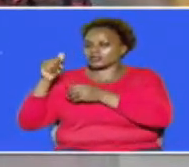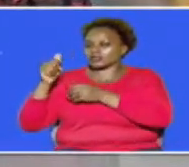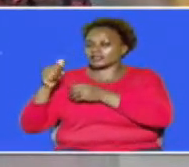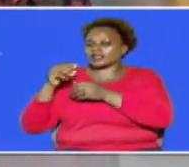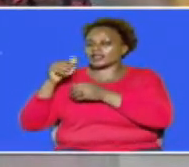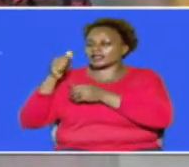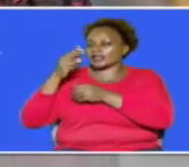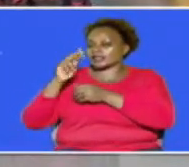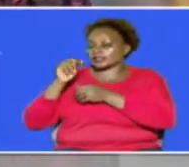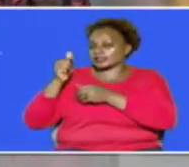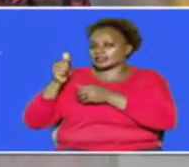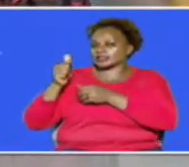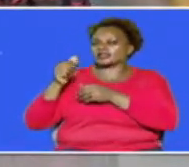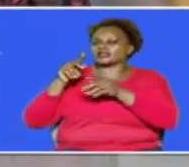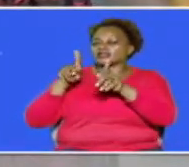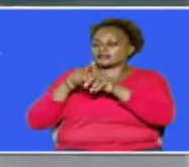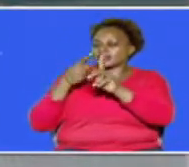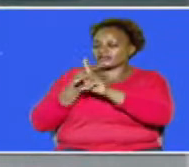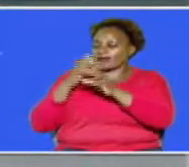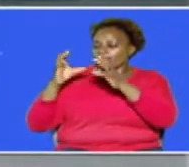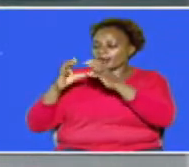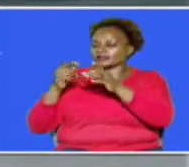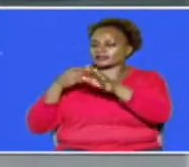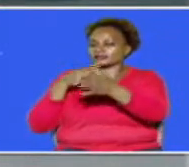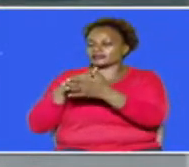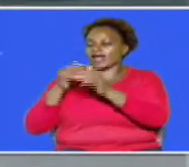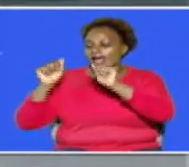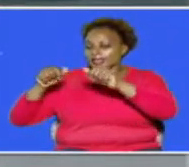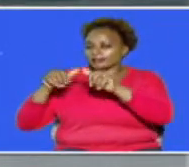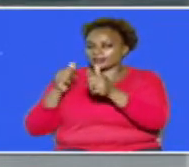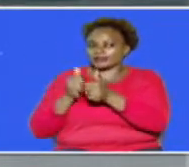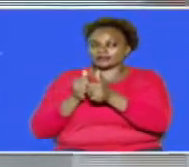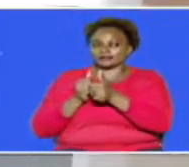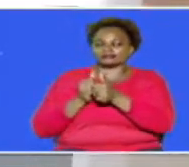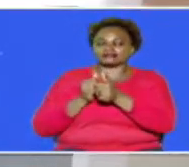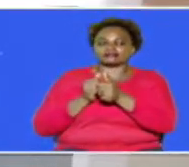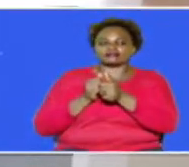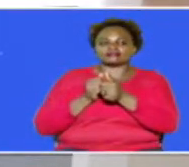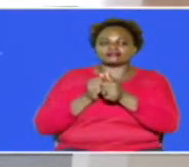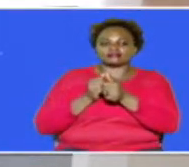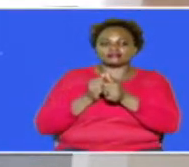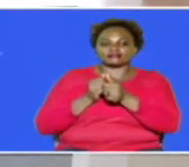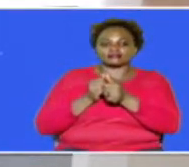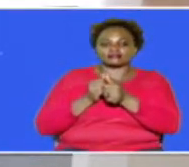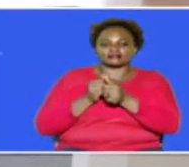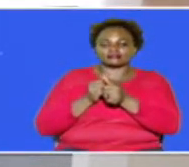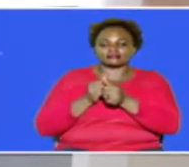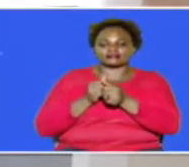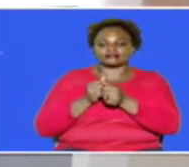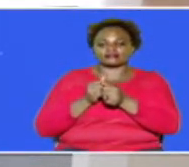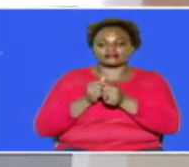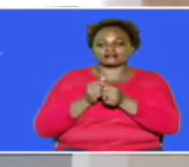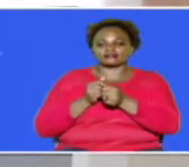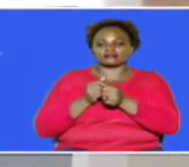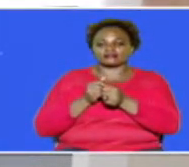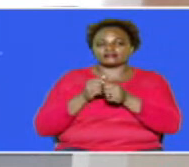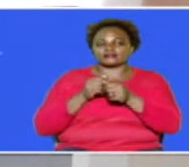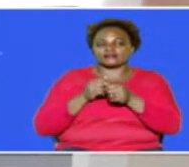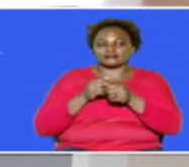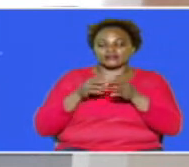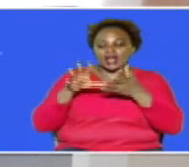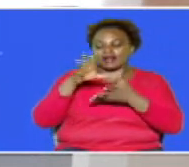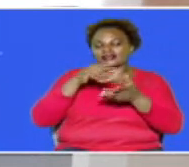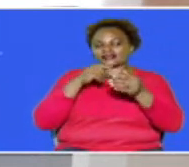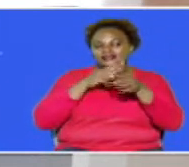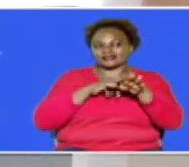ONC can enter into this, but you cannot enter no, no, no. into an agreement. No, let me with show Kenya you. Let me show. No, no, you're misunderstanding. Yeah. I'm misreading. I'm not misreading.